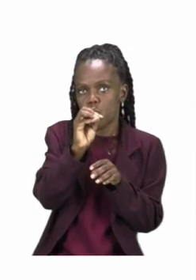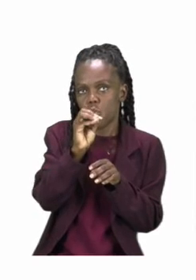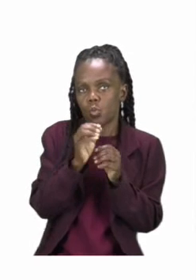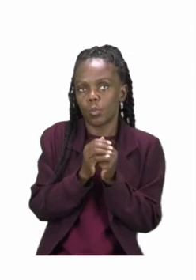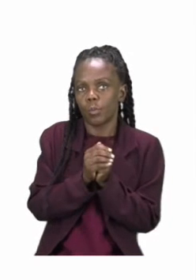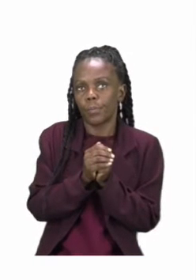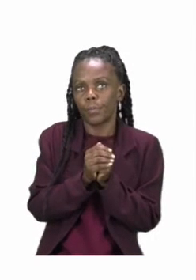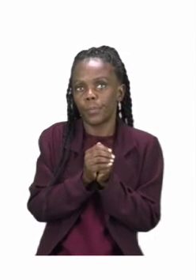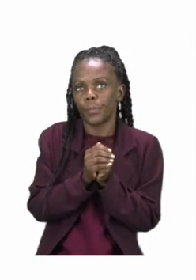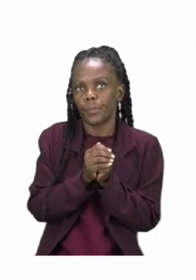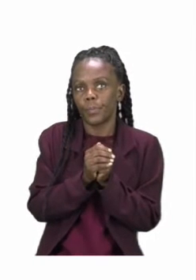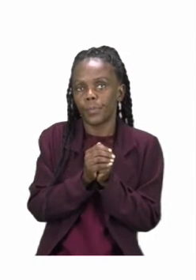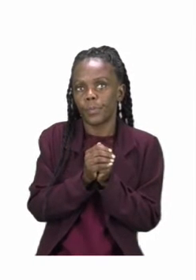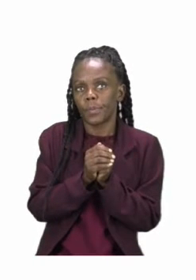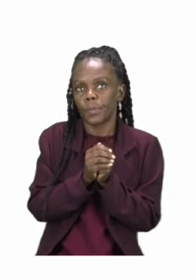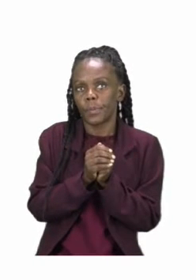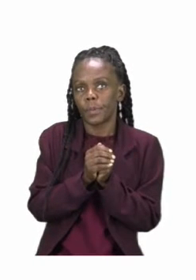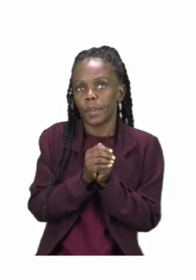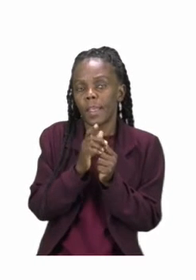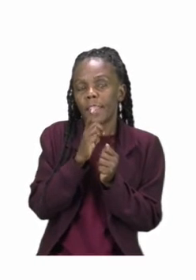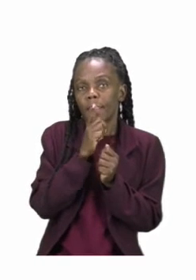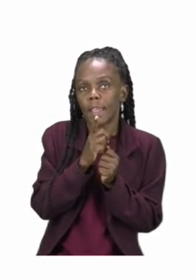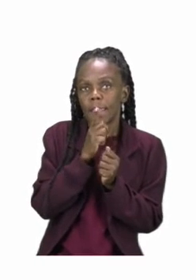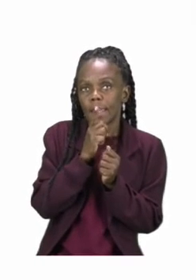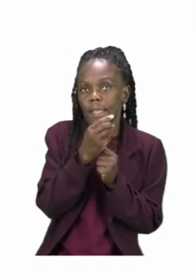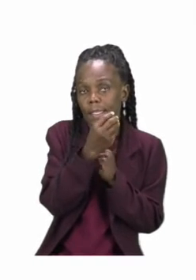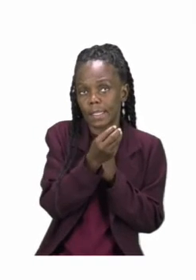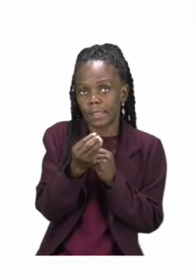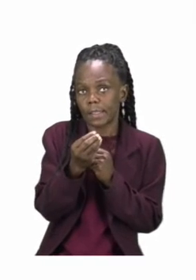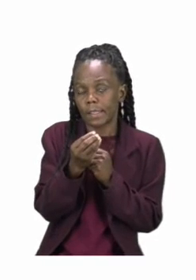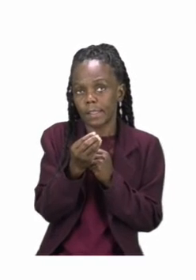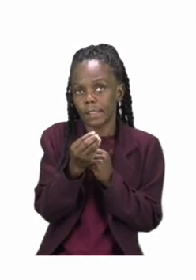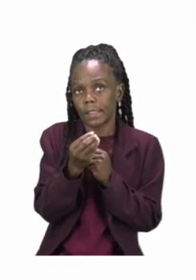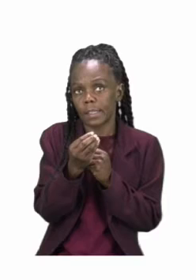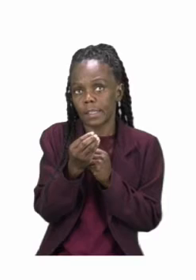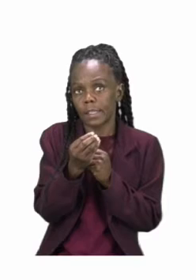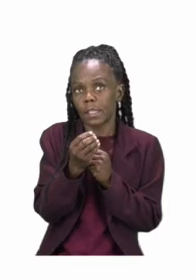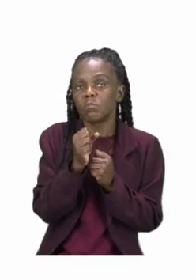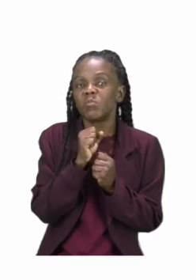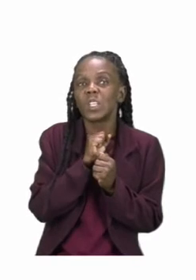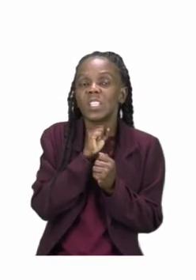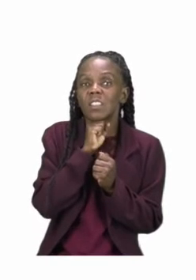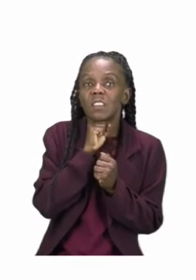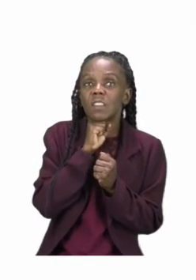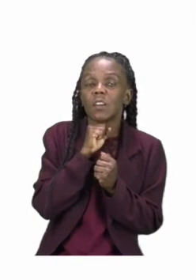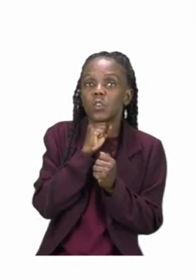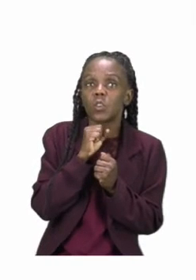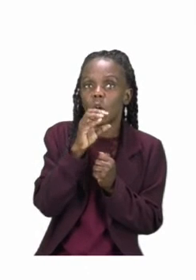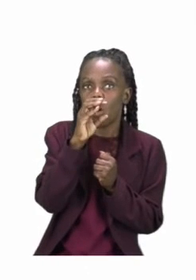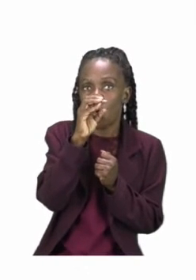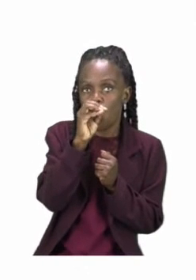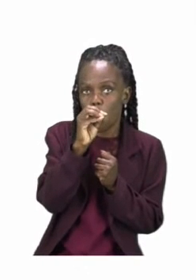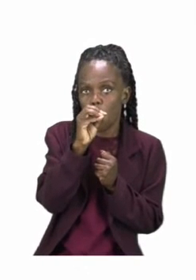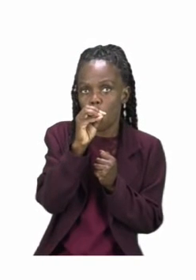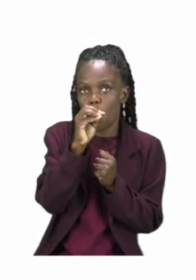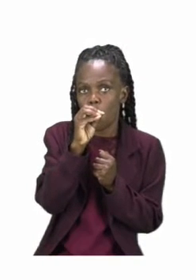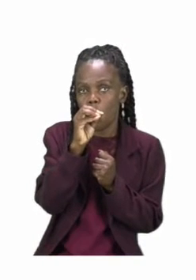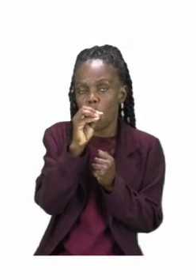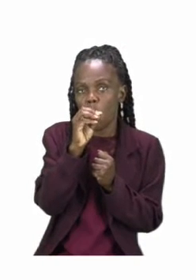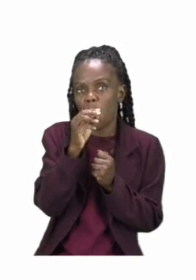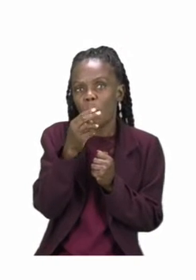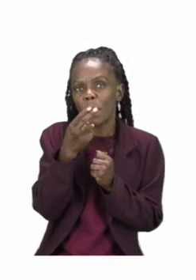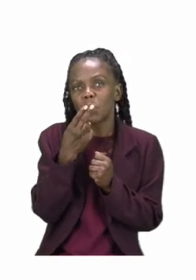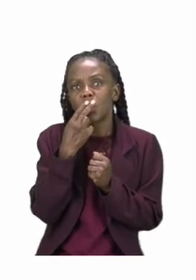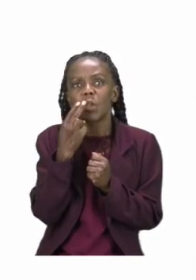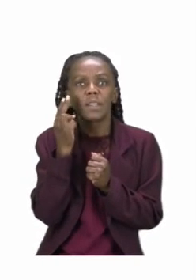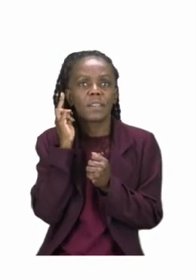O. O. Now, it is going to be our job to color in the big